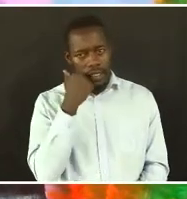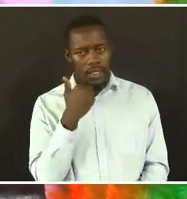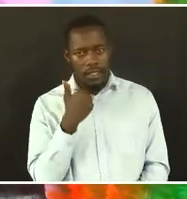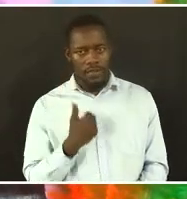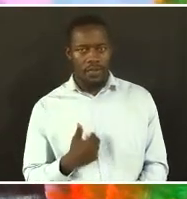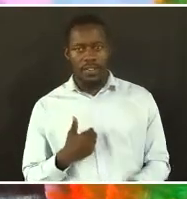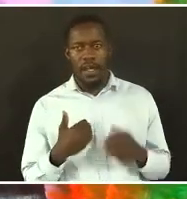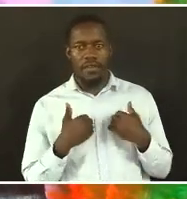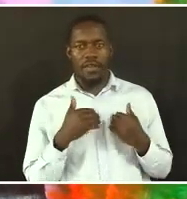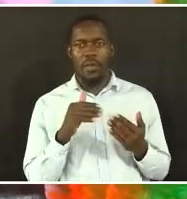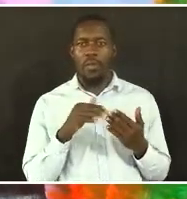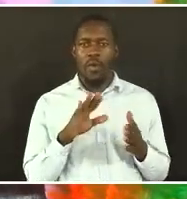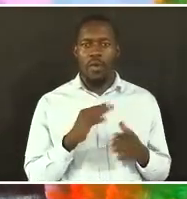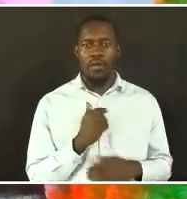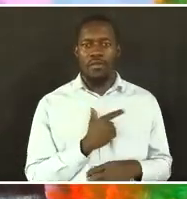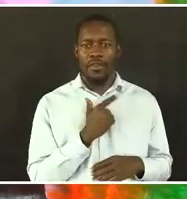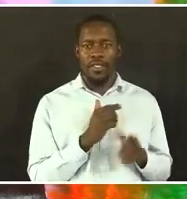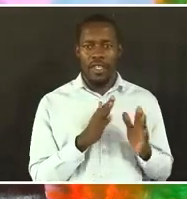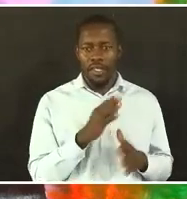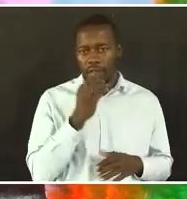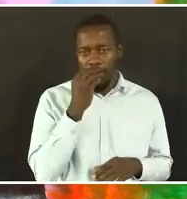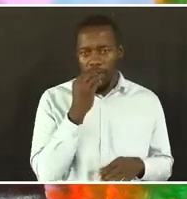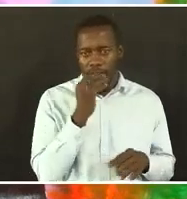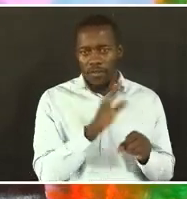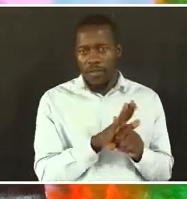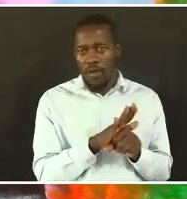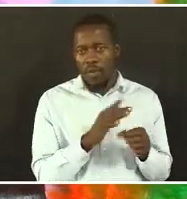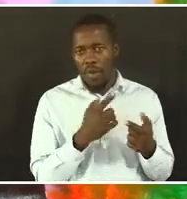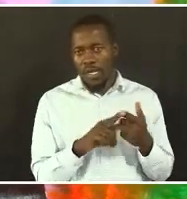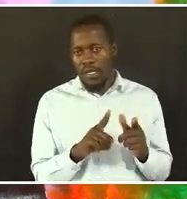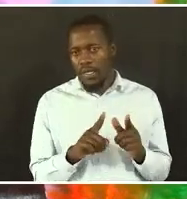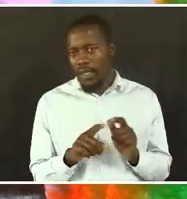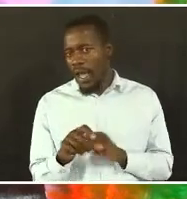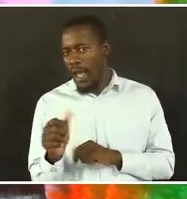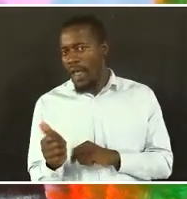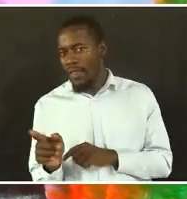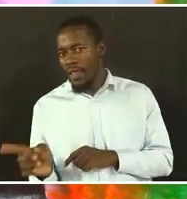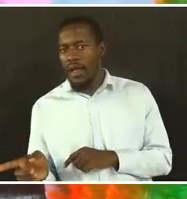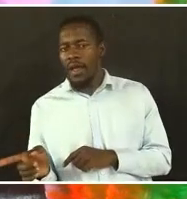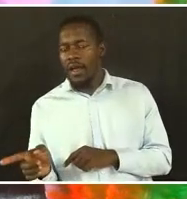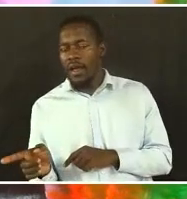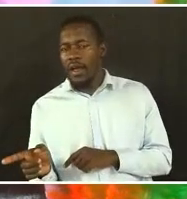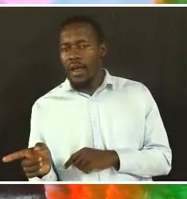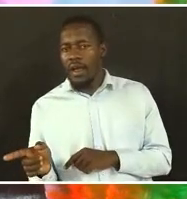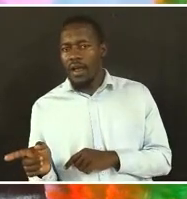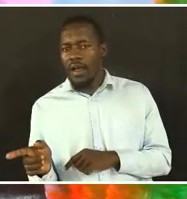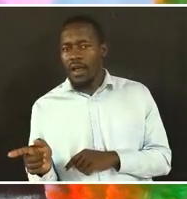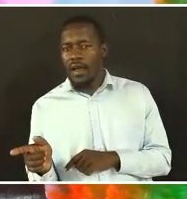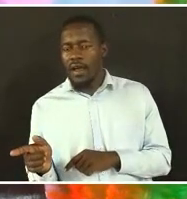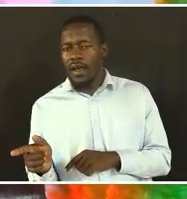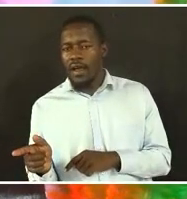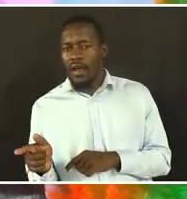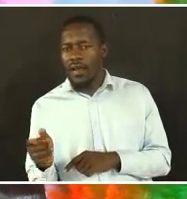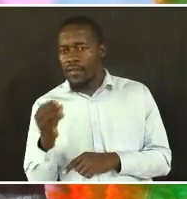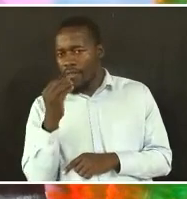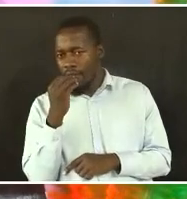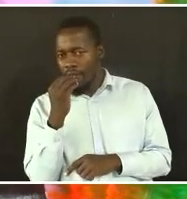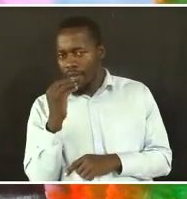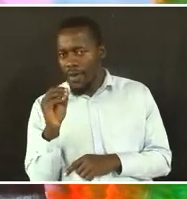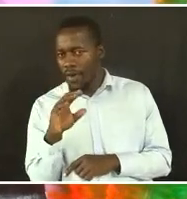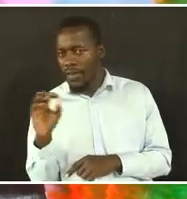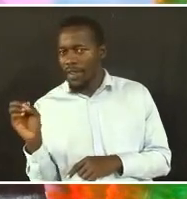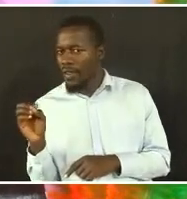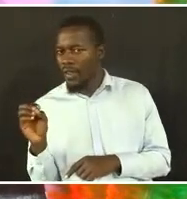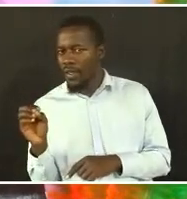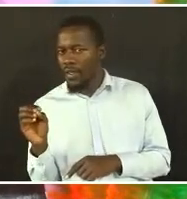see, do you know if you took fruits to a stranger, they will say God answered